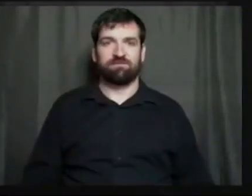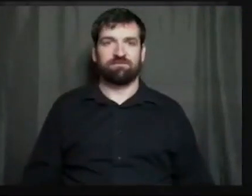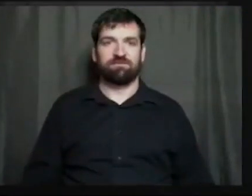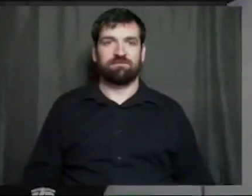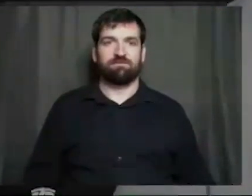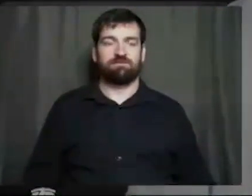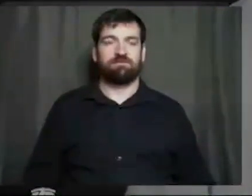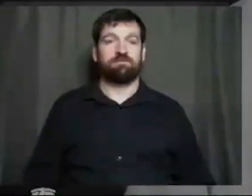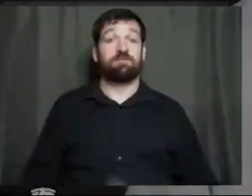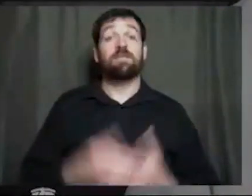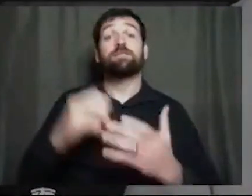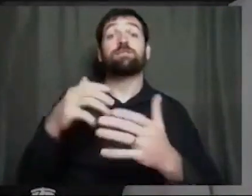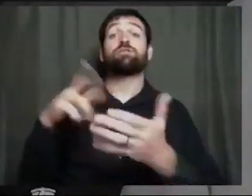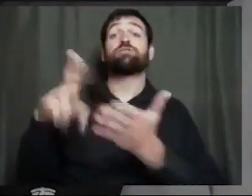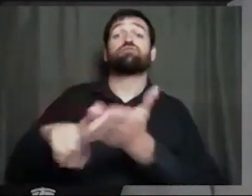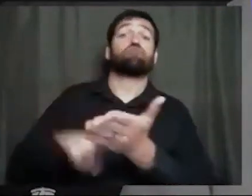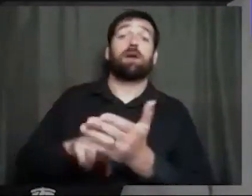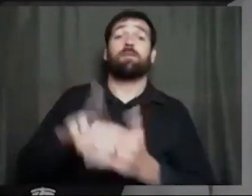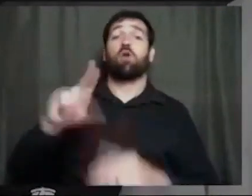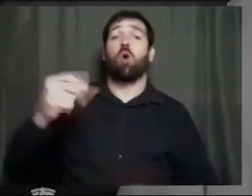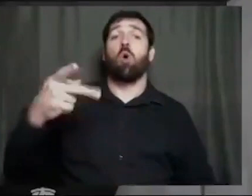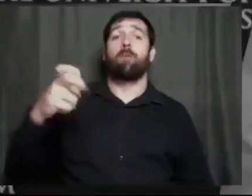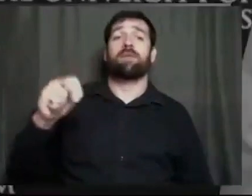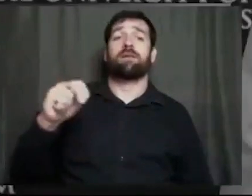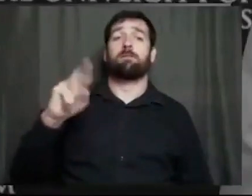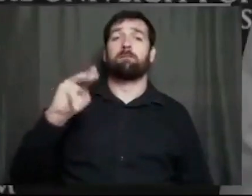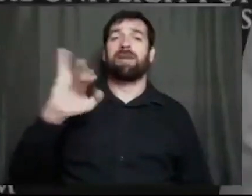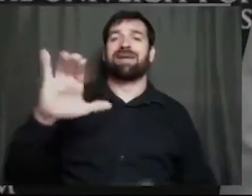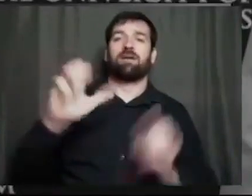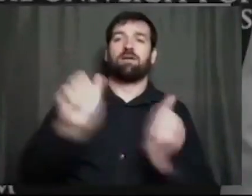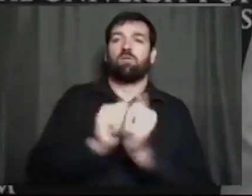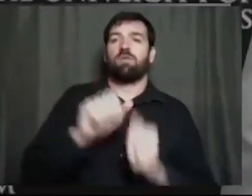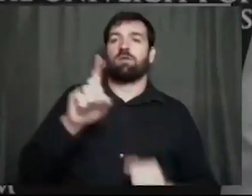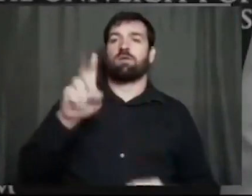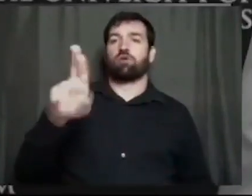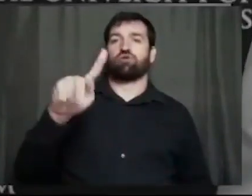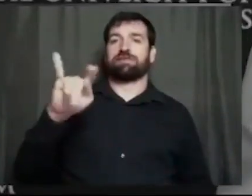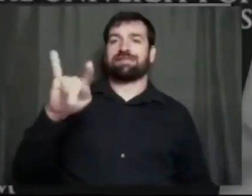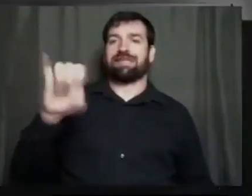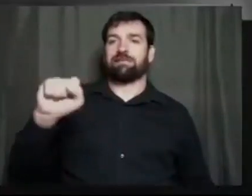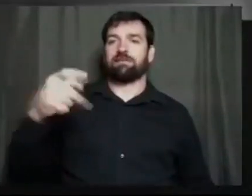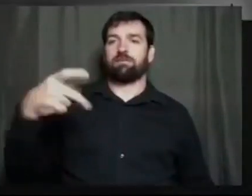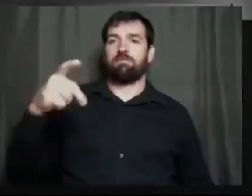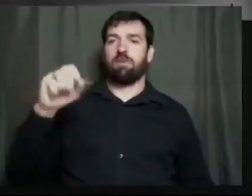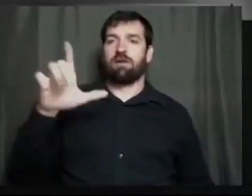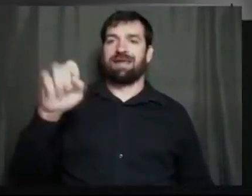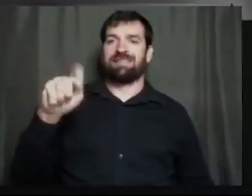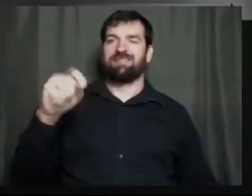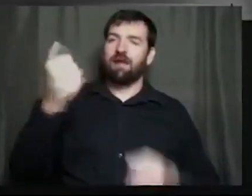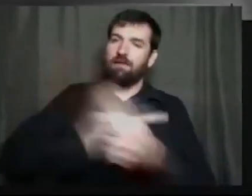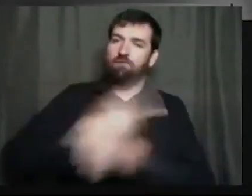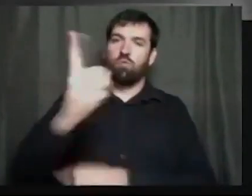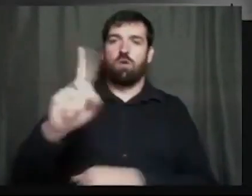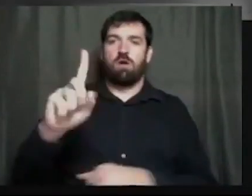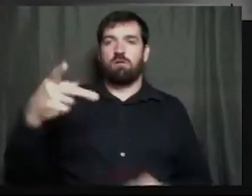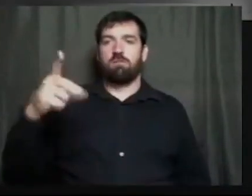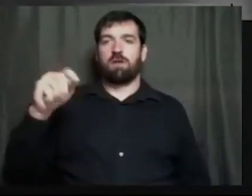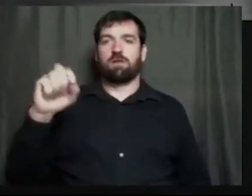Update and Open Mics with Dr. Stites podcasts. Now everywhere podcasts are available.